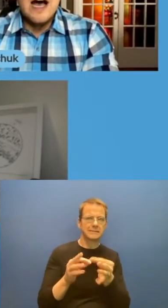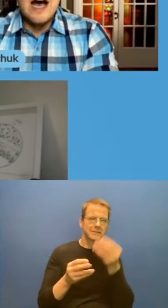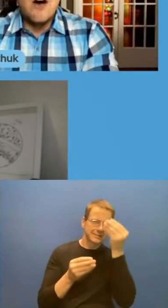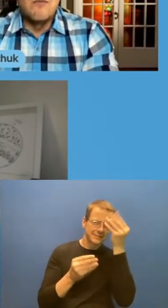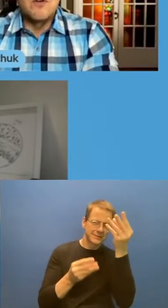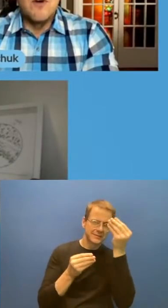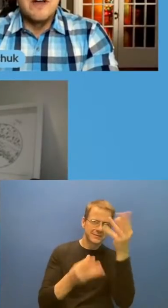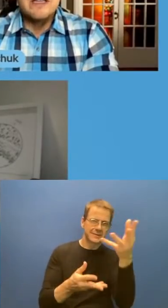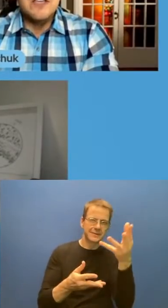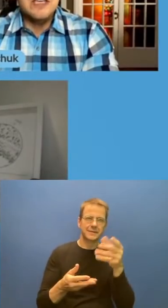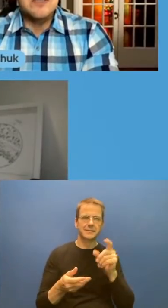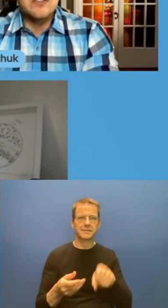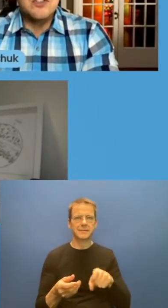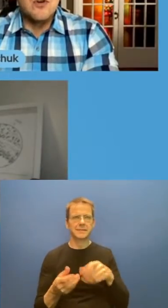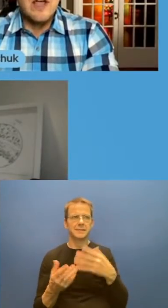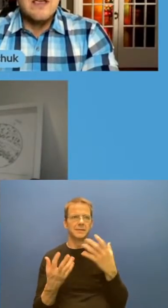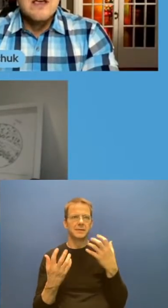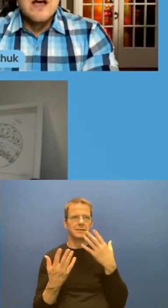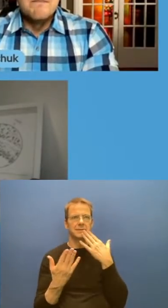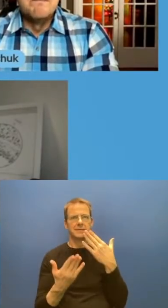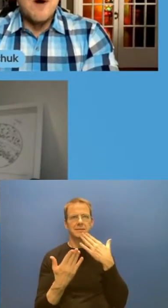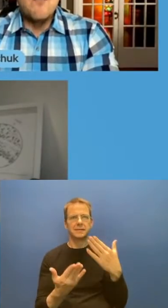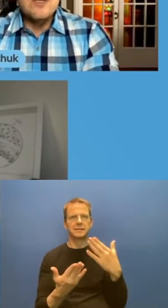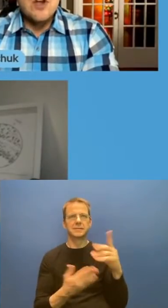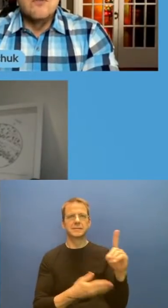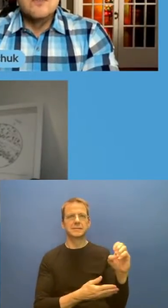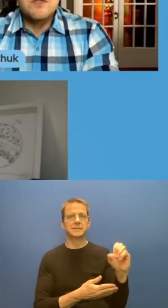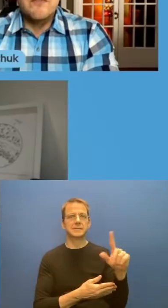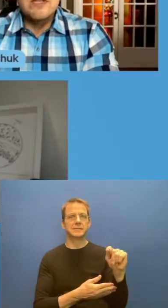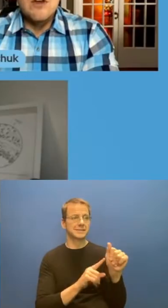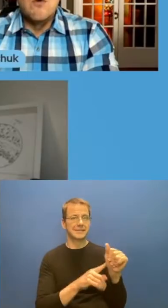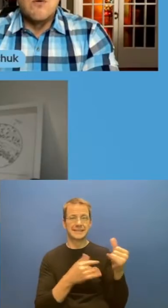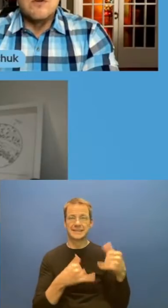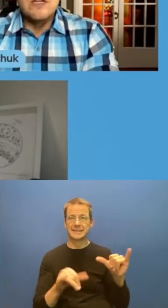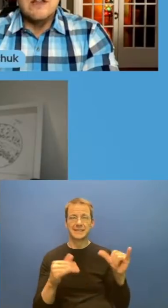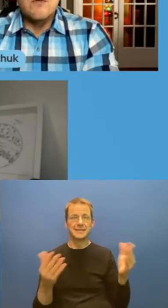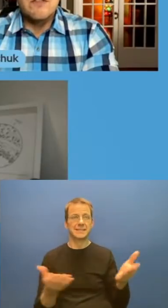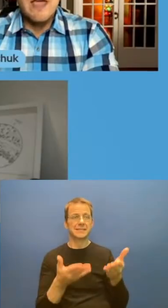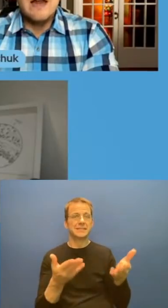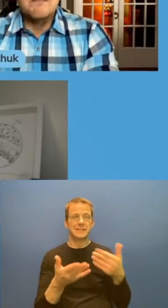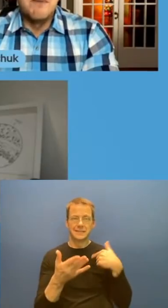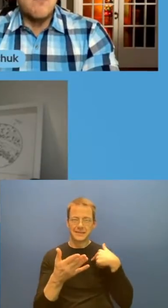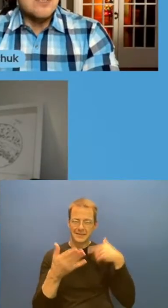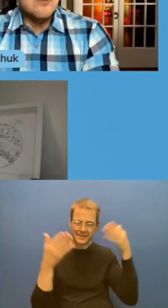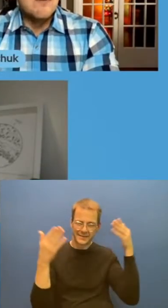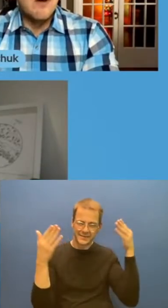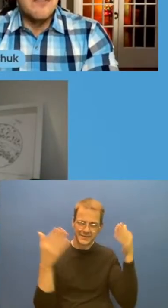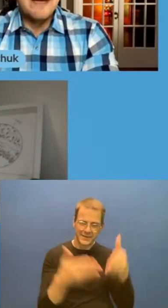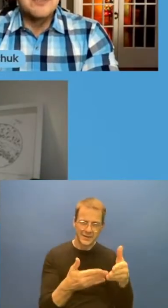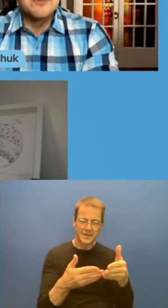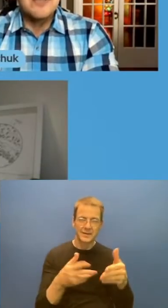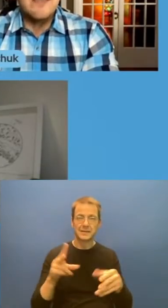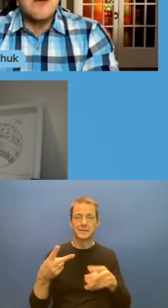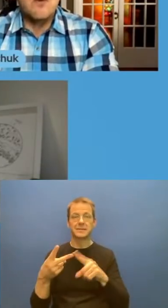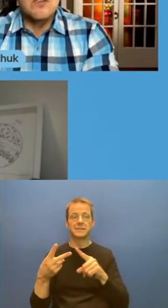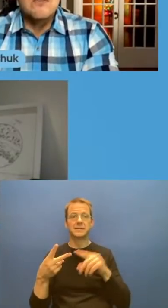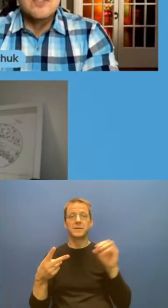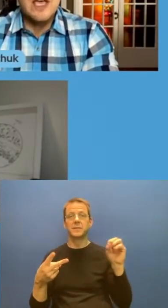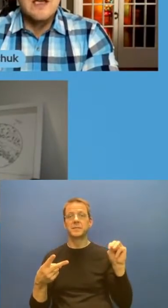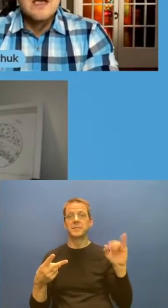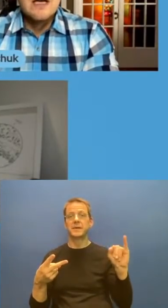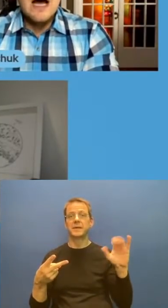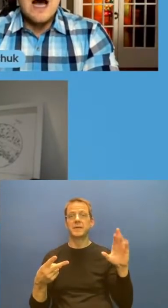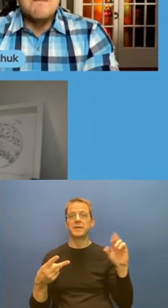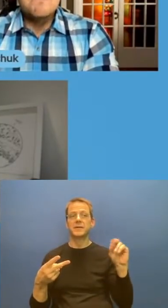point. Omicron is concerning, but we don't specifically know what we're dealing with yet. But we do know that the measures that